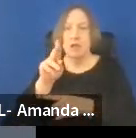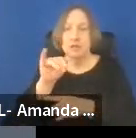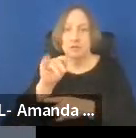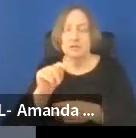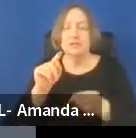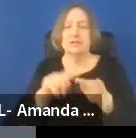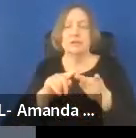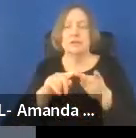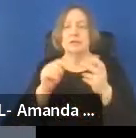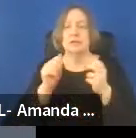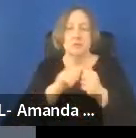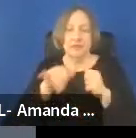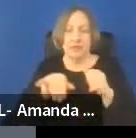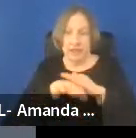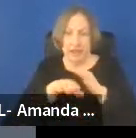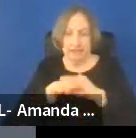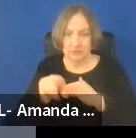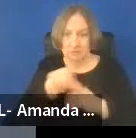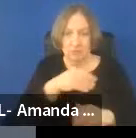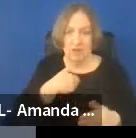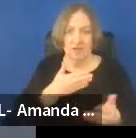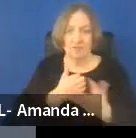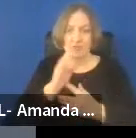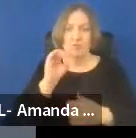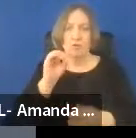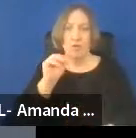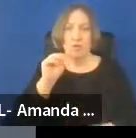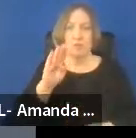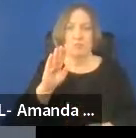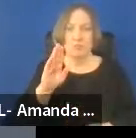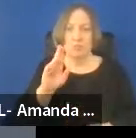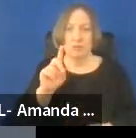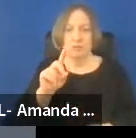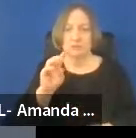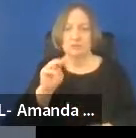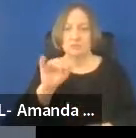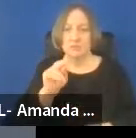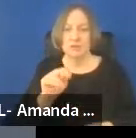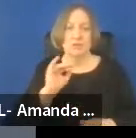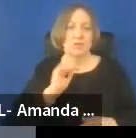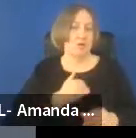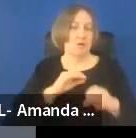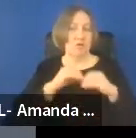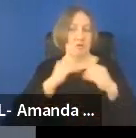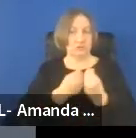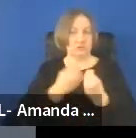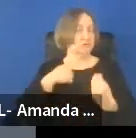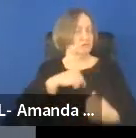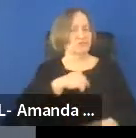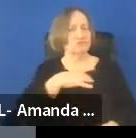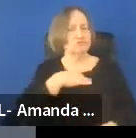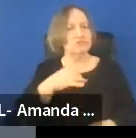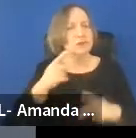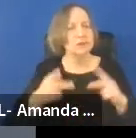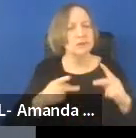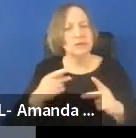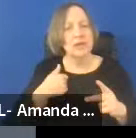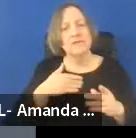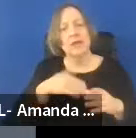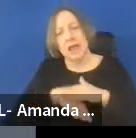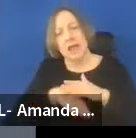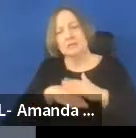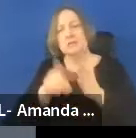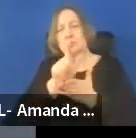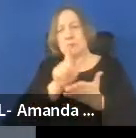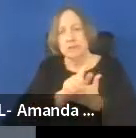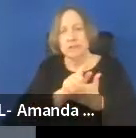the access that you have through the ombudsman, with our organization, a lot of times we like to get people access to legal support,